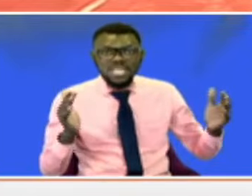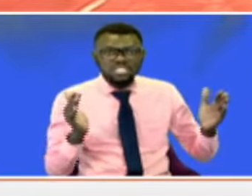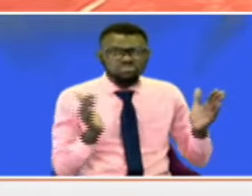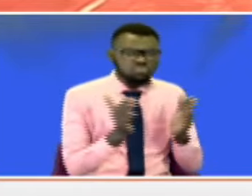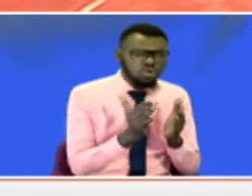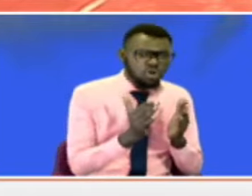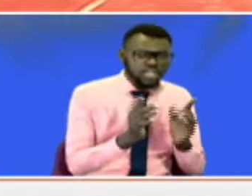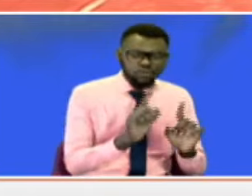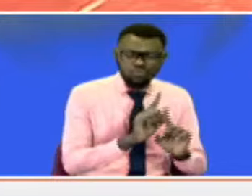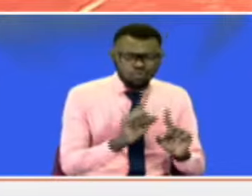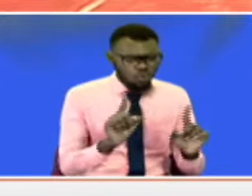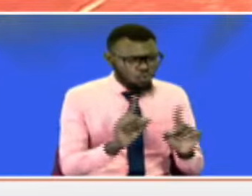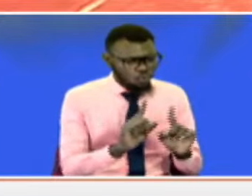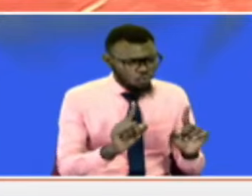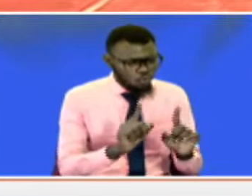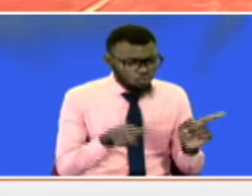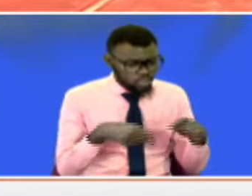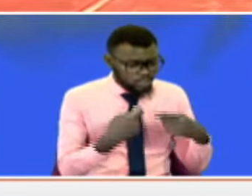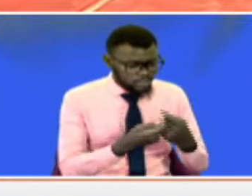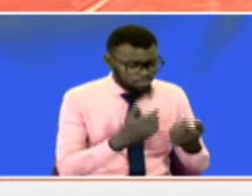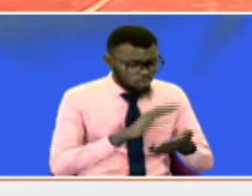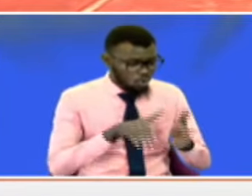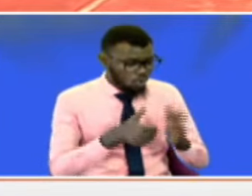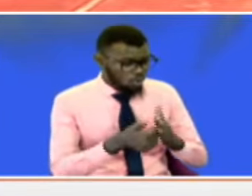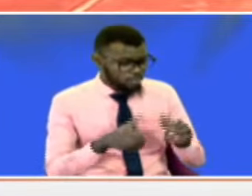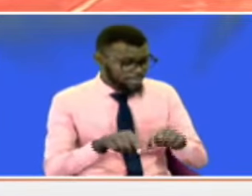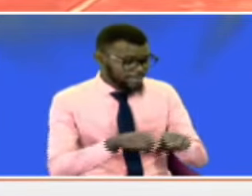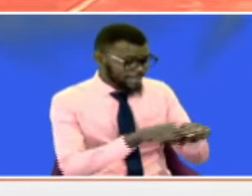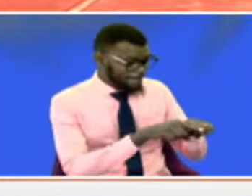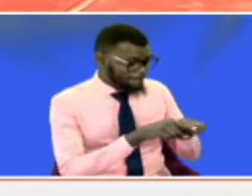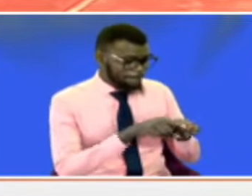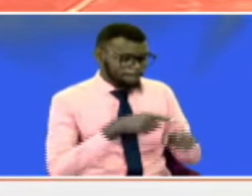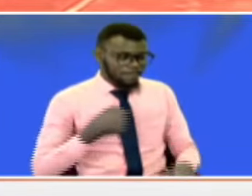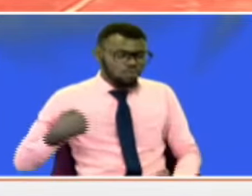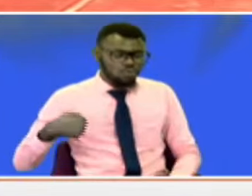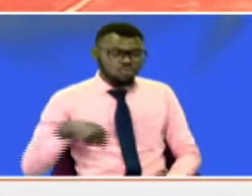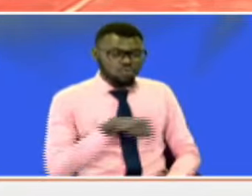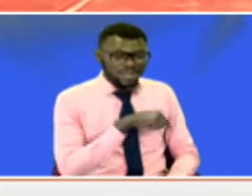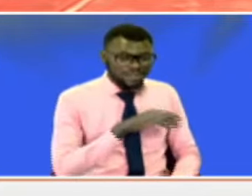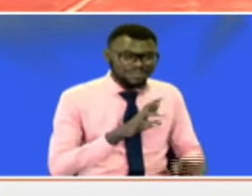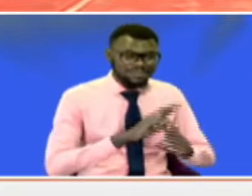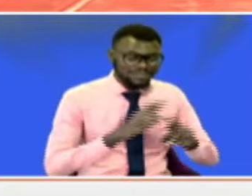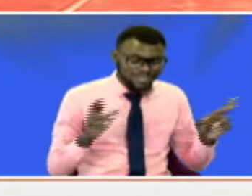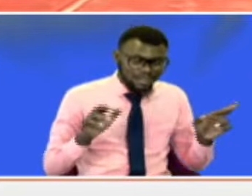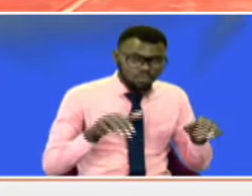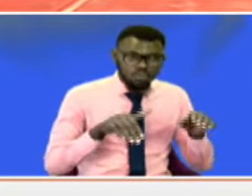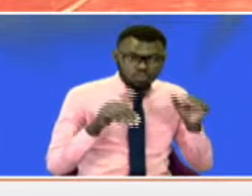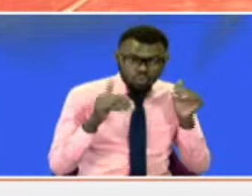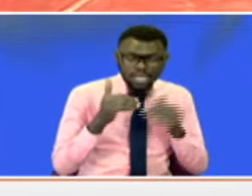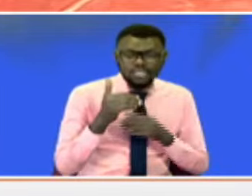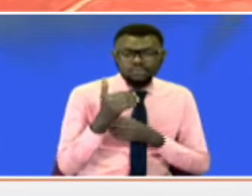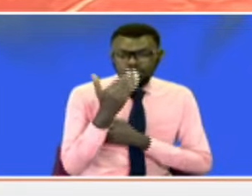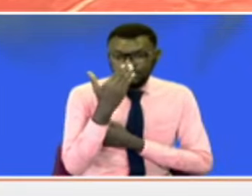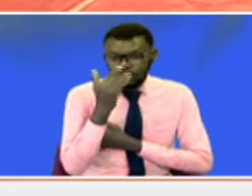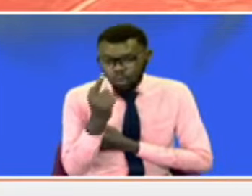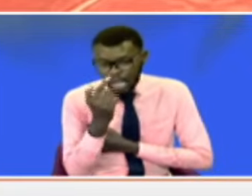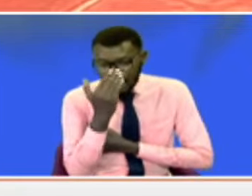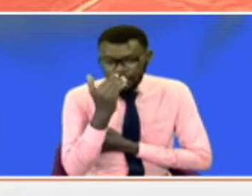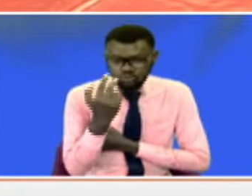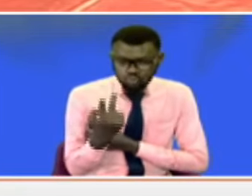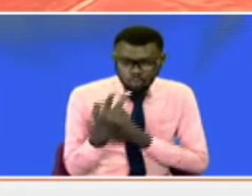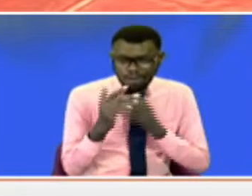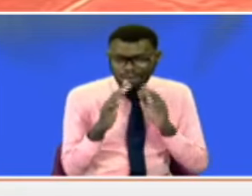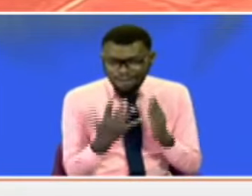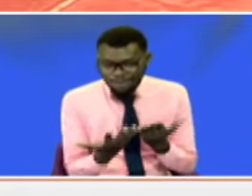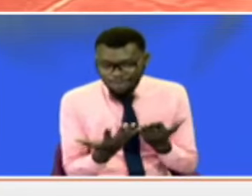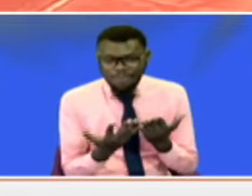way. And we are ready, as we said, since the beginning. And we're just going to take each day one at a time, each country, each player, and each